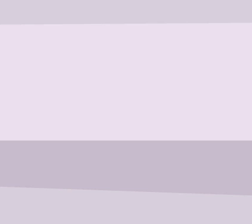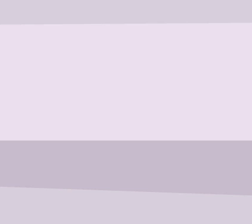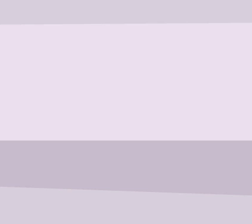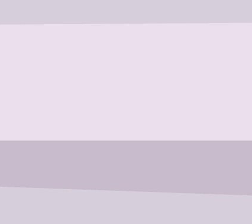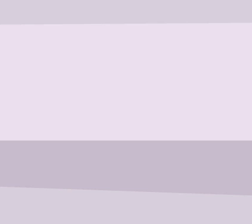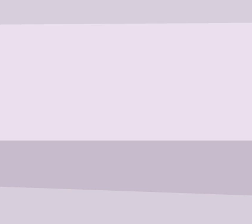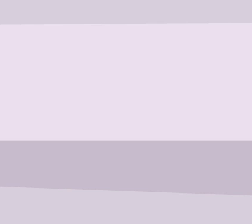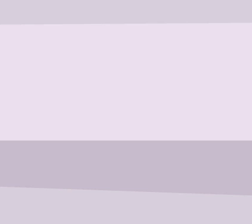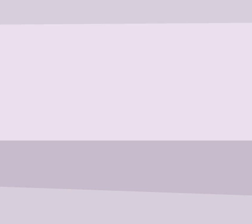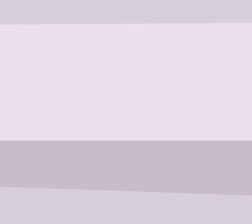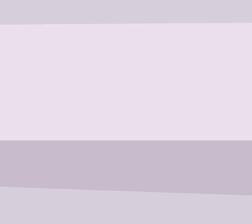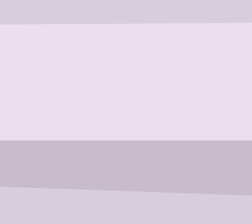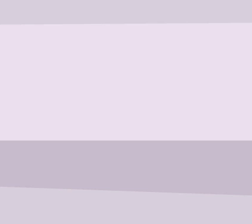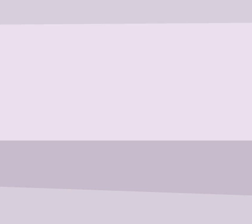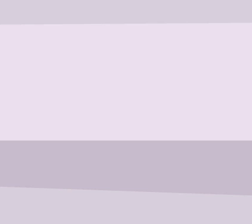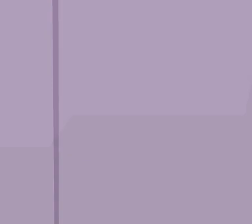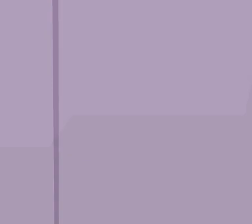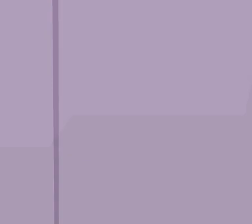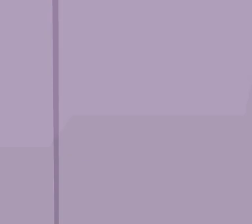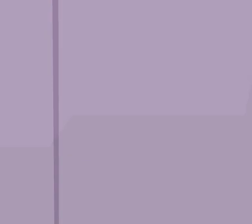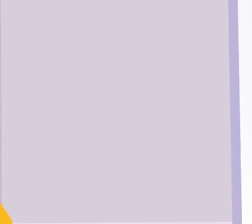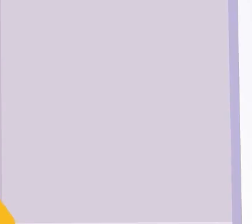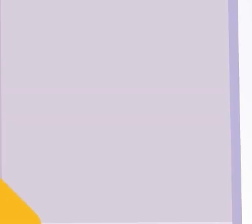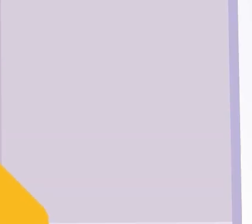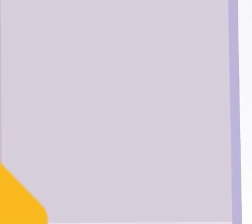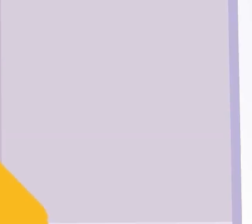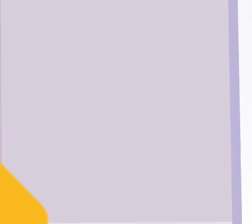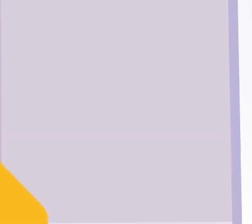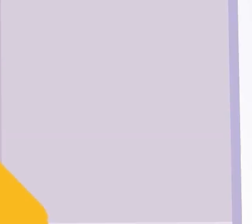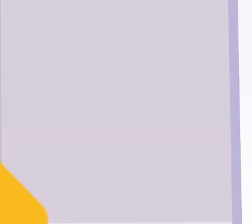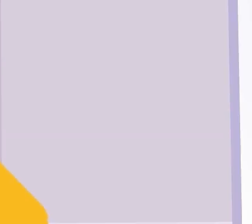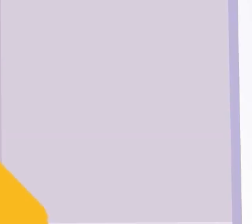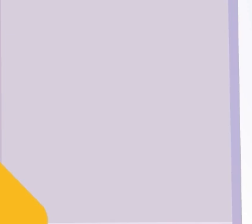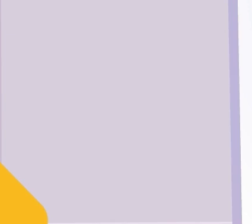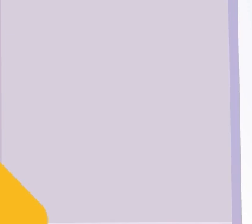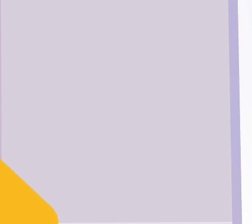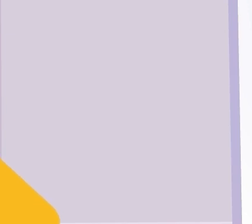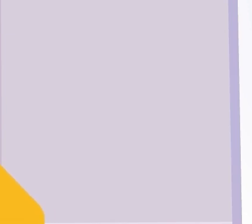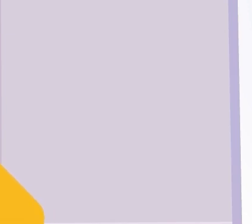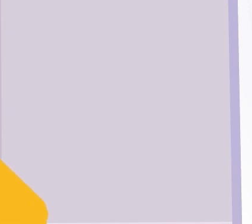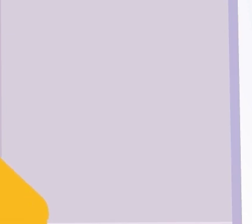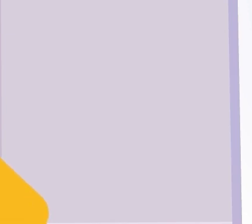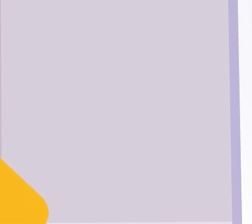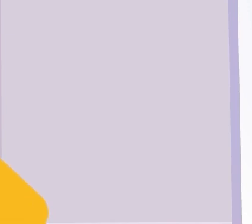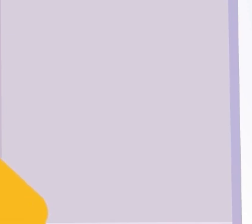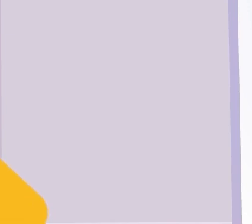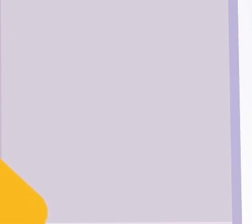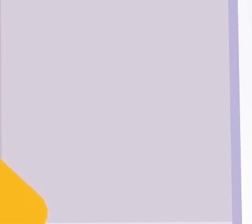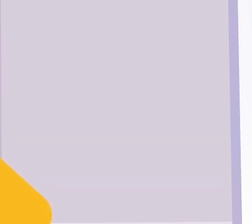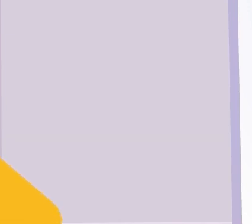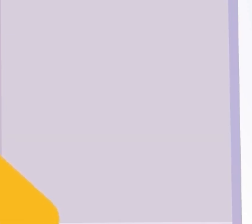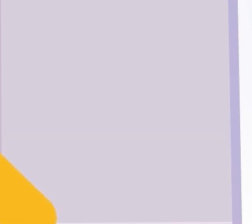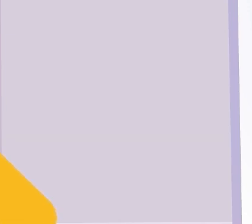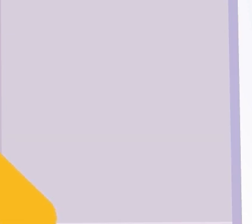your helmet of development. My what? Your rights, they're your superpowers. Your helmet is your right